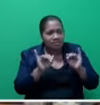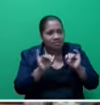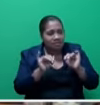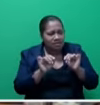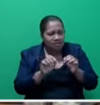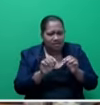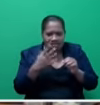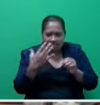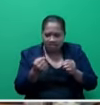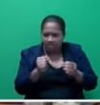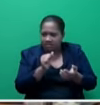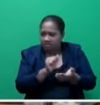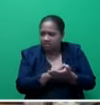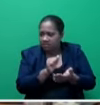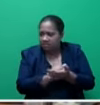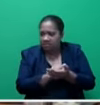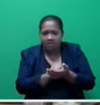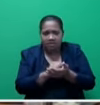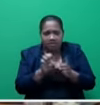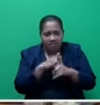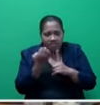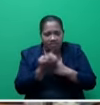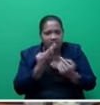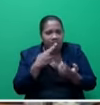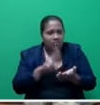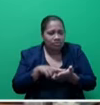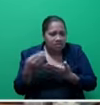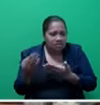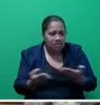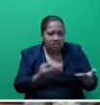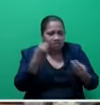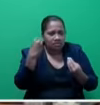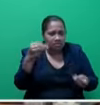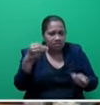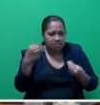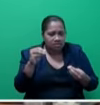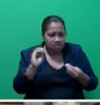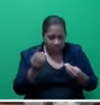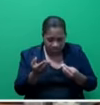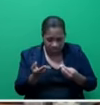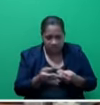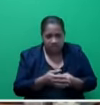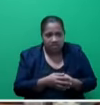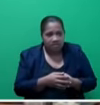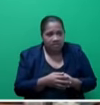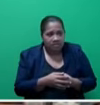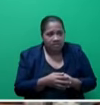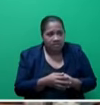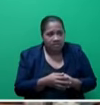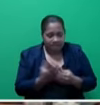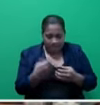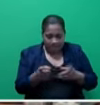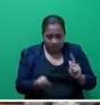proper environmental management reporting and audit. This Gold Card Service Centre is aimed at fostering a transformational approach to